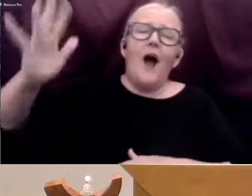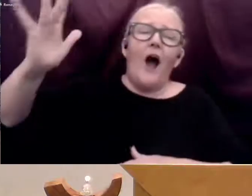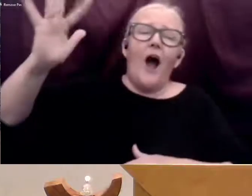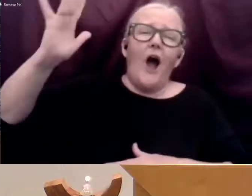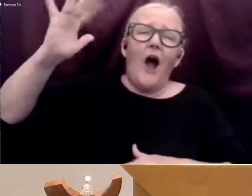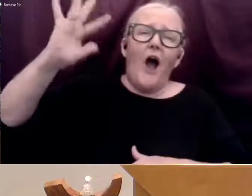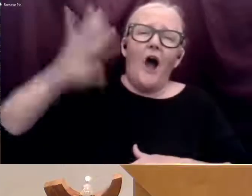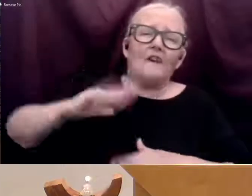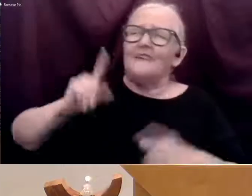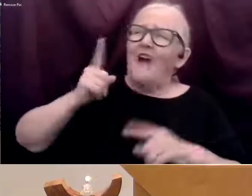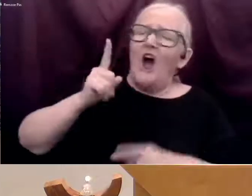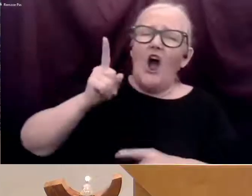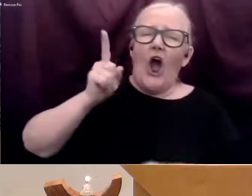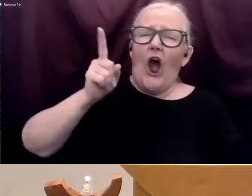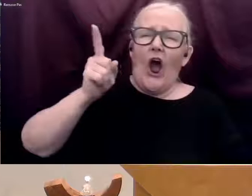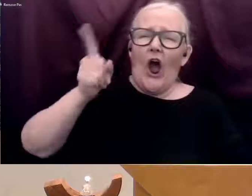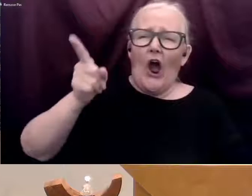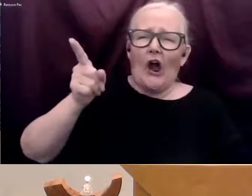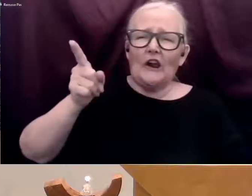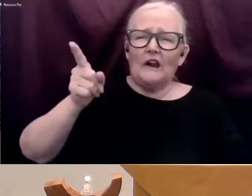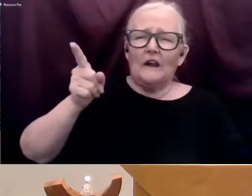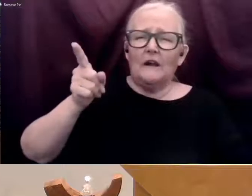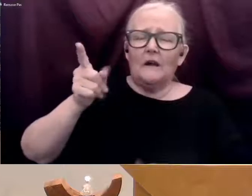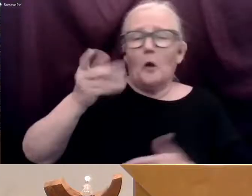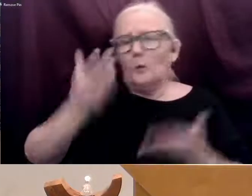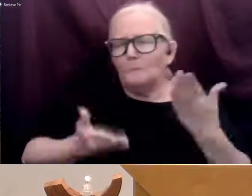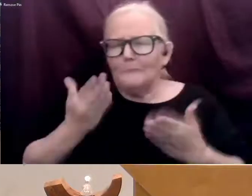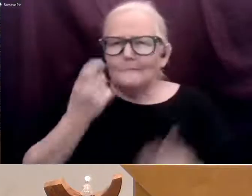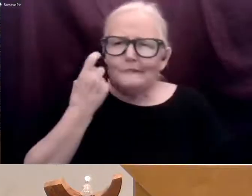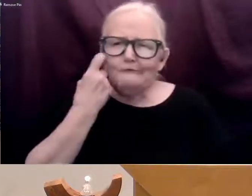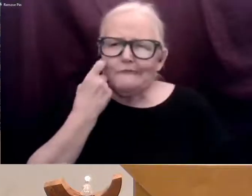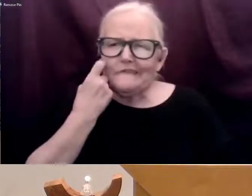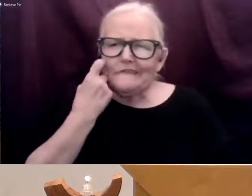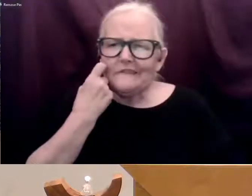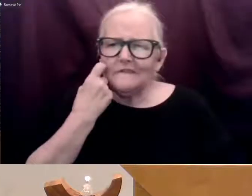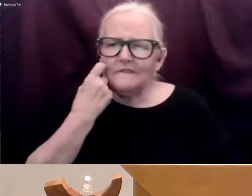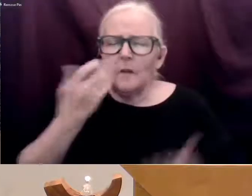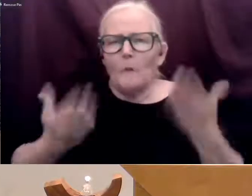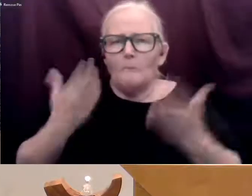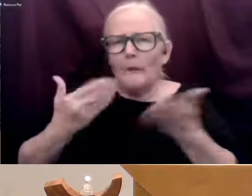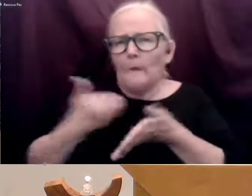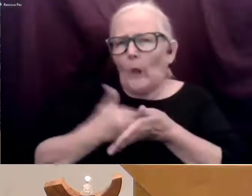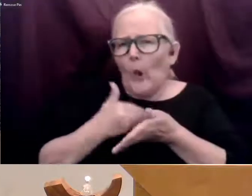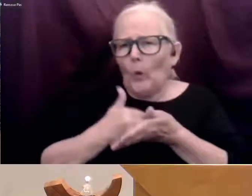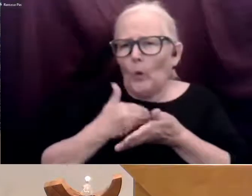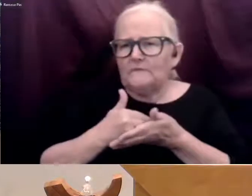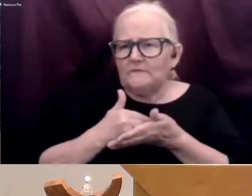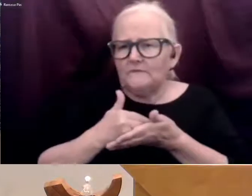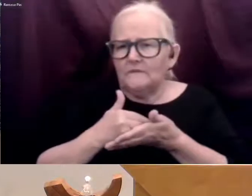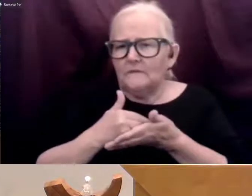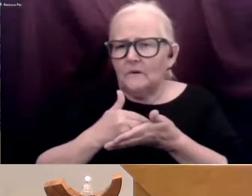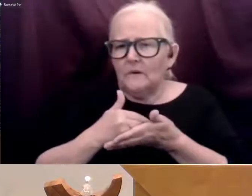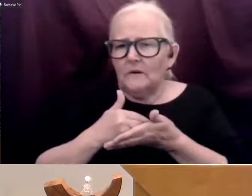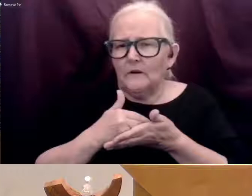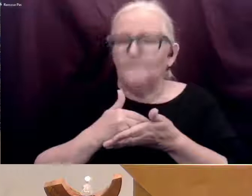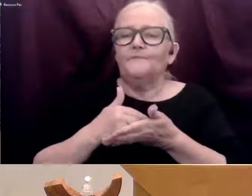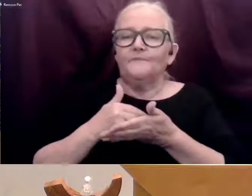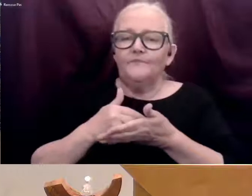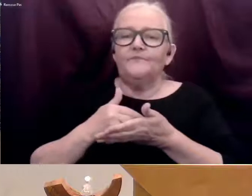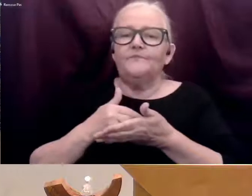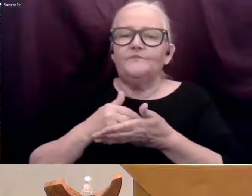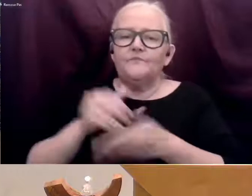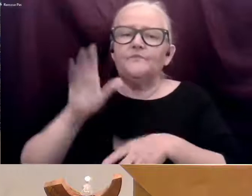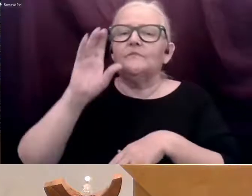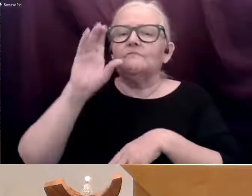or maybe recently and quite nearby, a church was having a multi-generational art